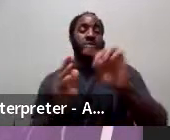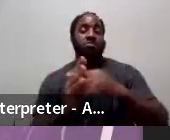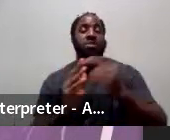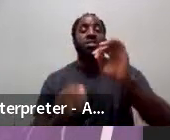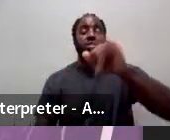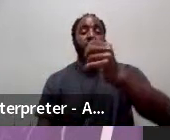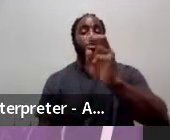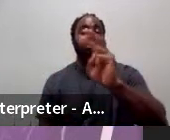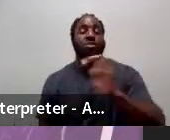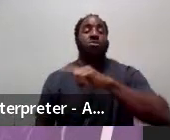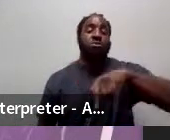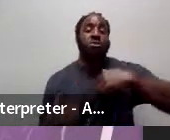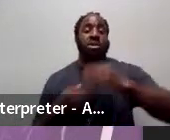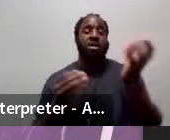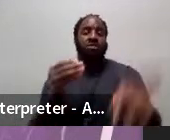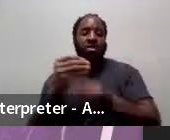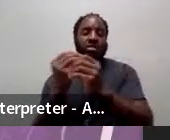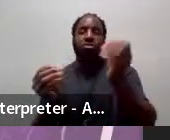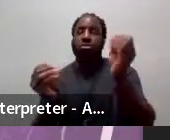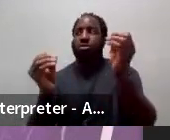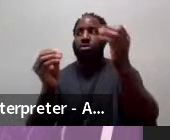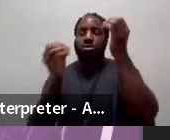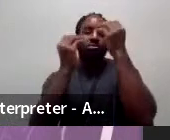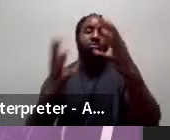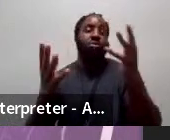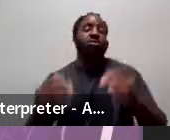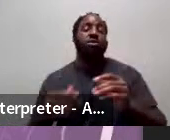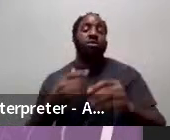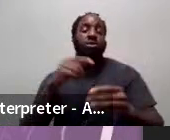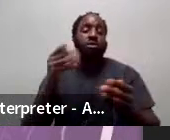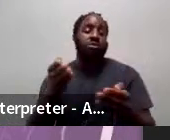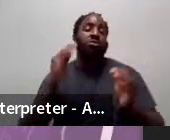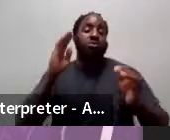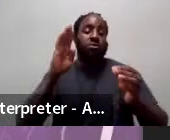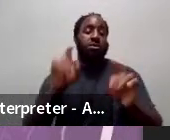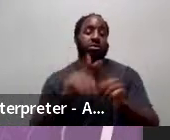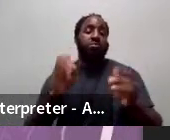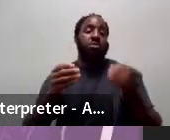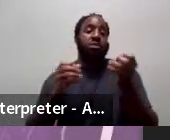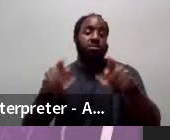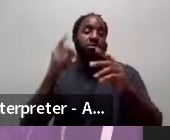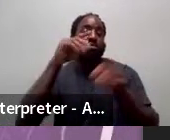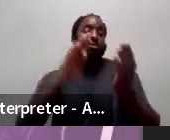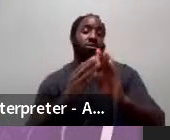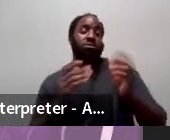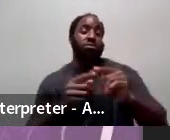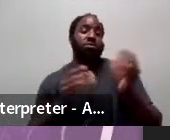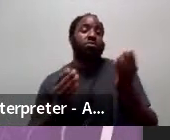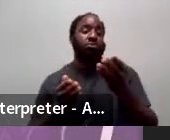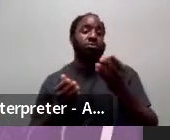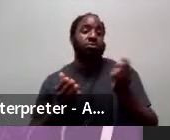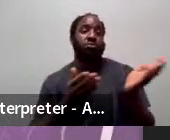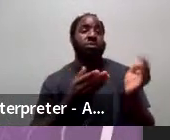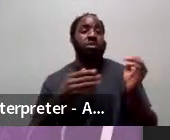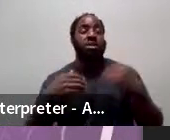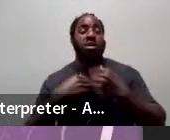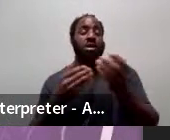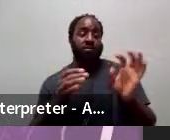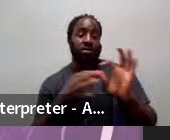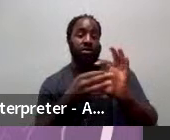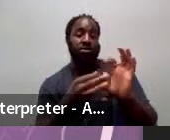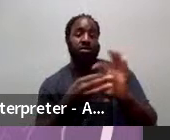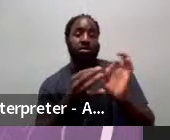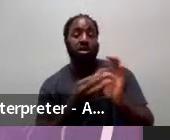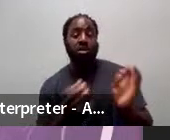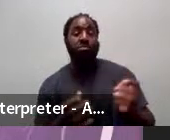additional information on this in a later slide, there will be an opportunity for the community to issue any and all comments related to what Tun